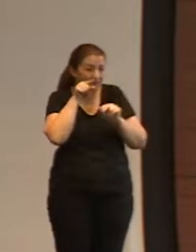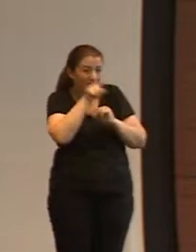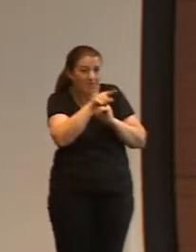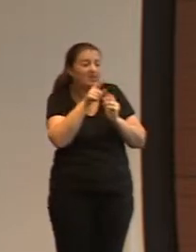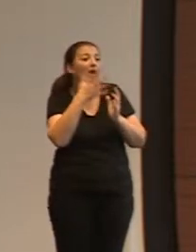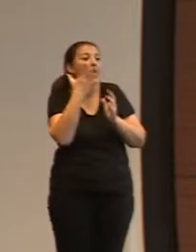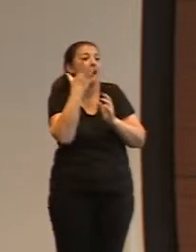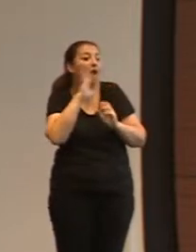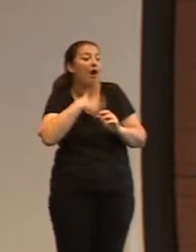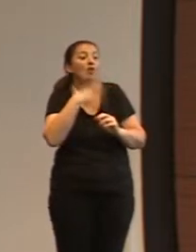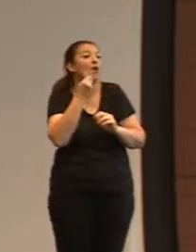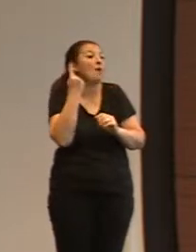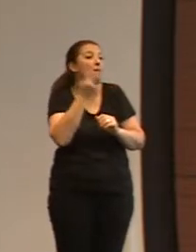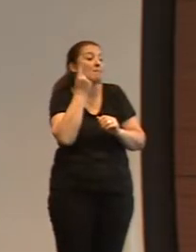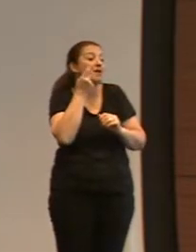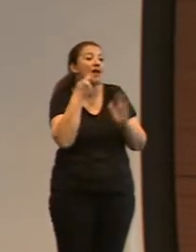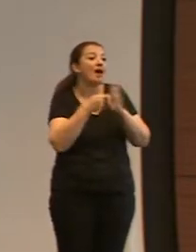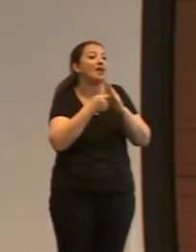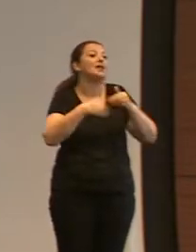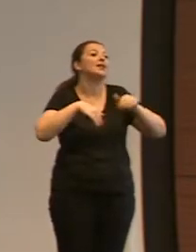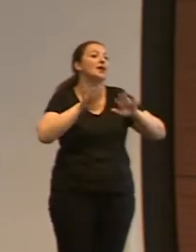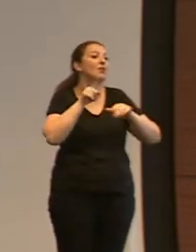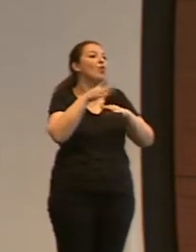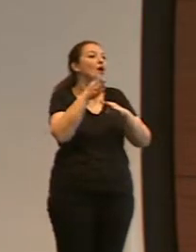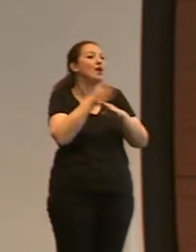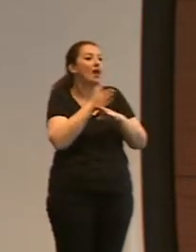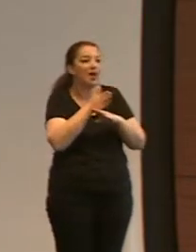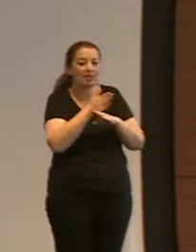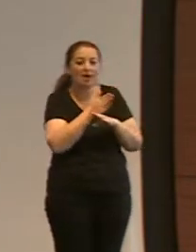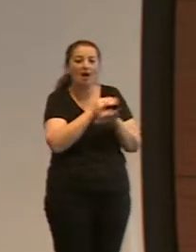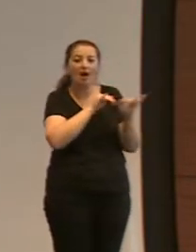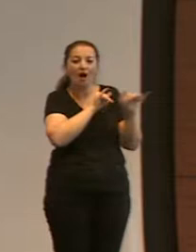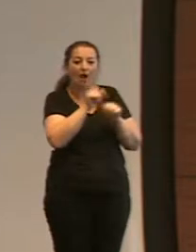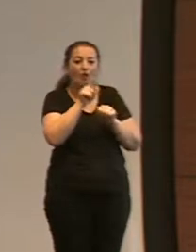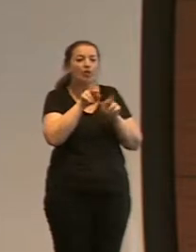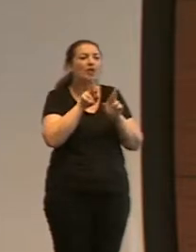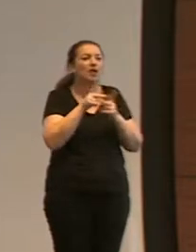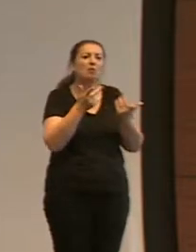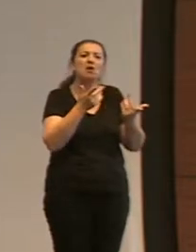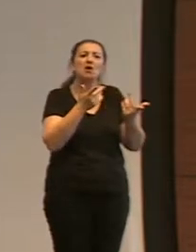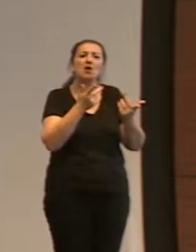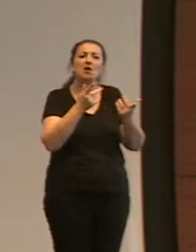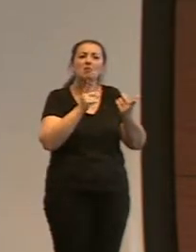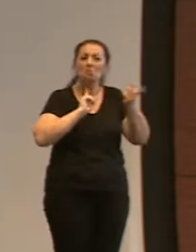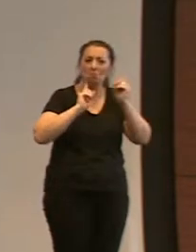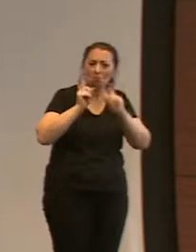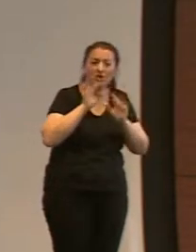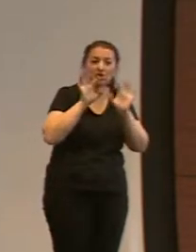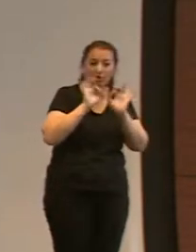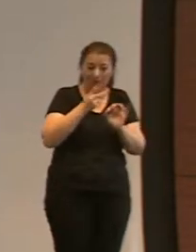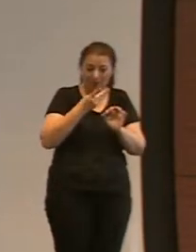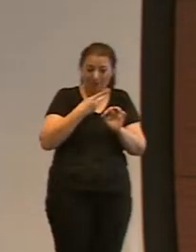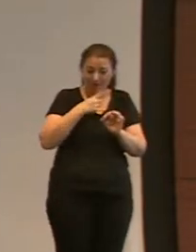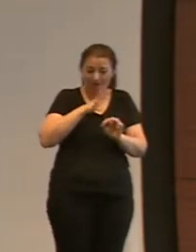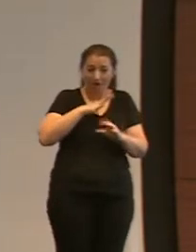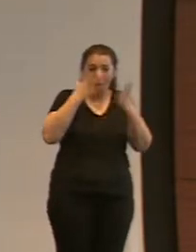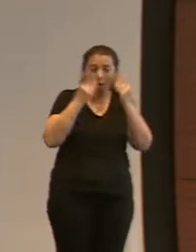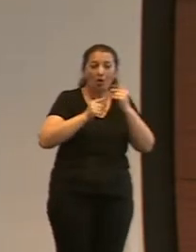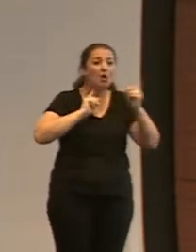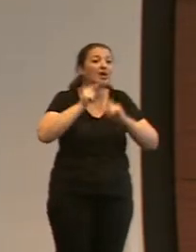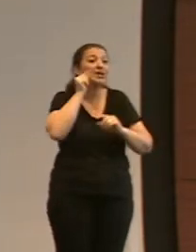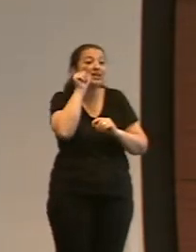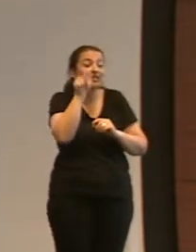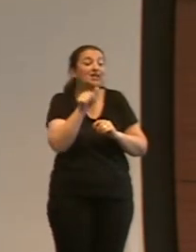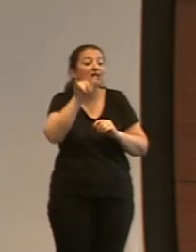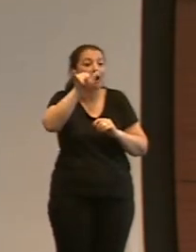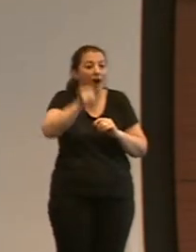uh because uh time or temporality it belongs to people and not to the